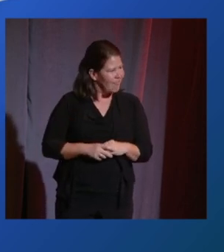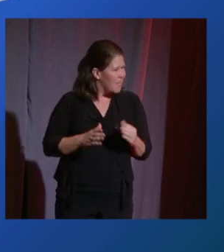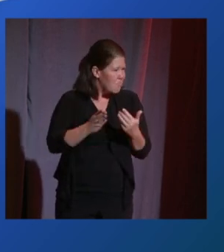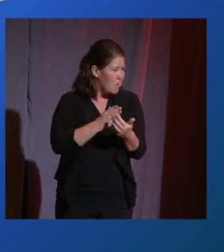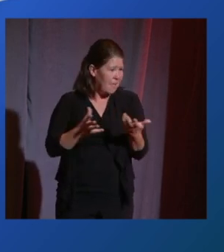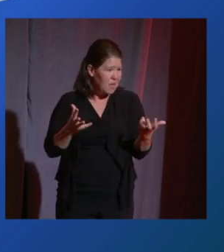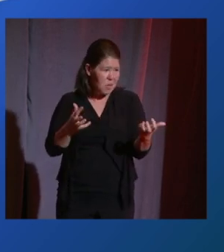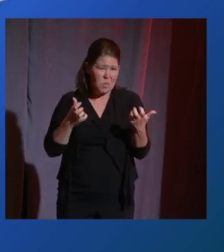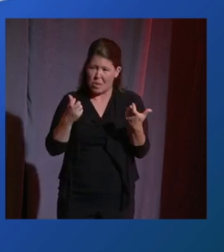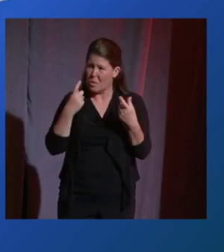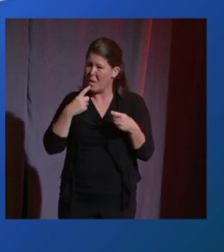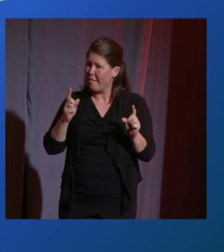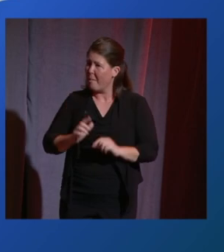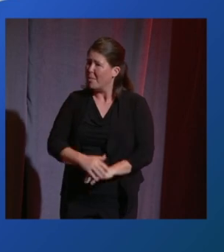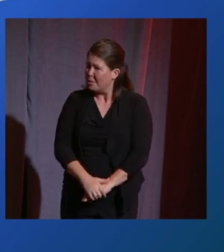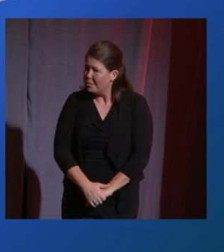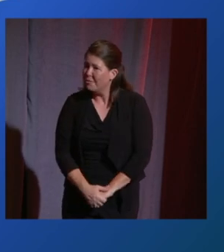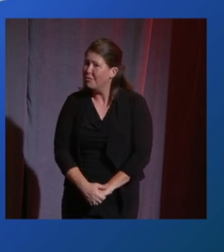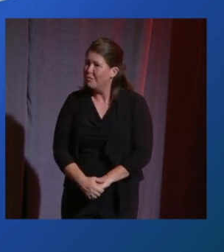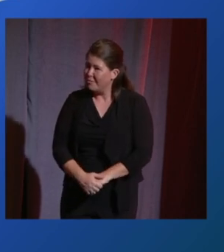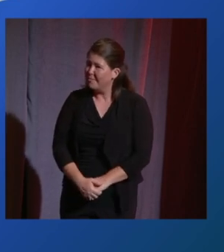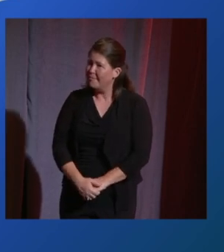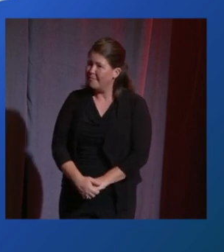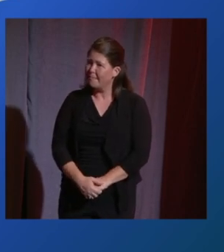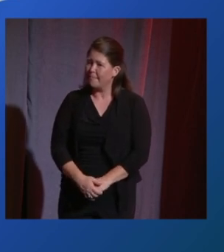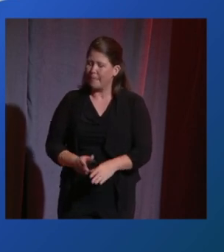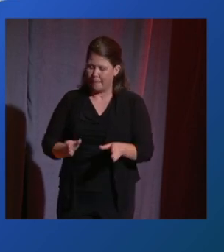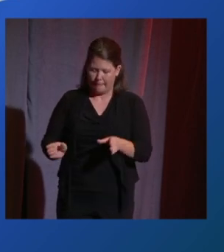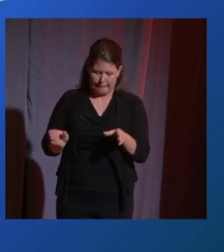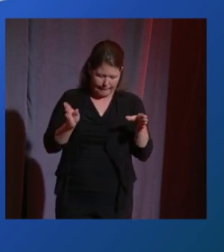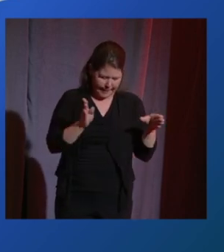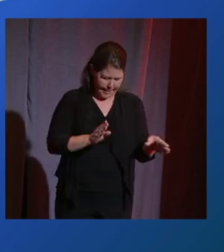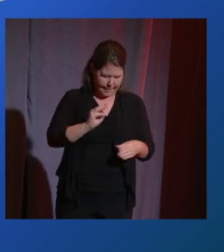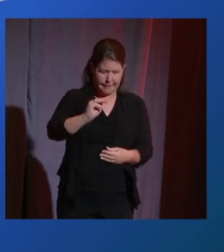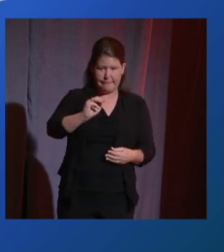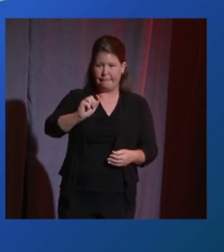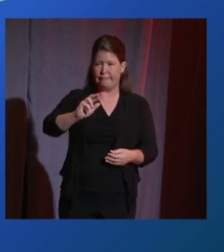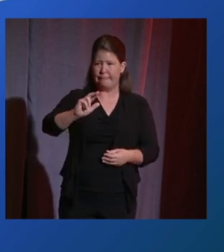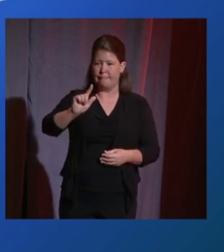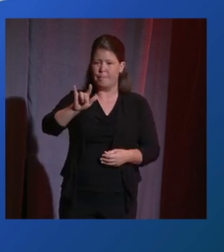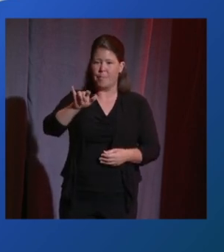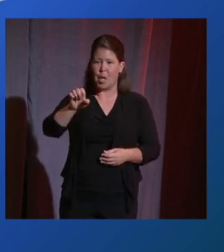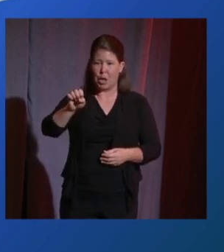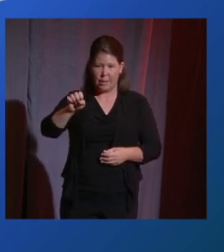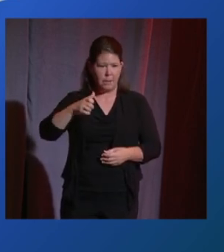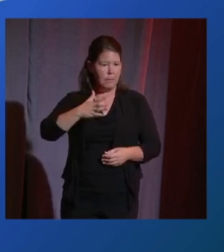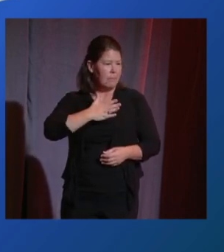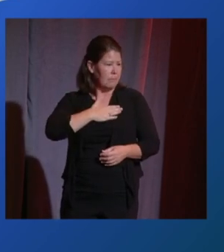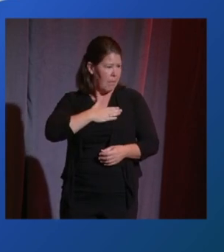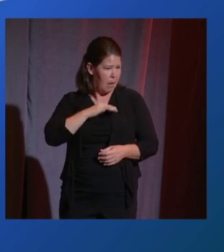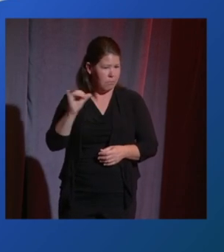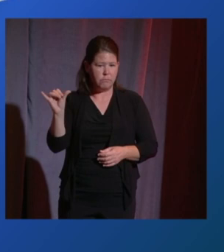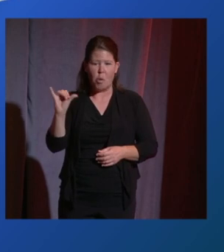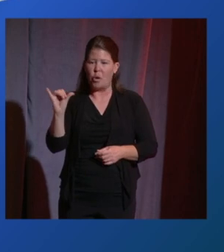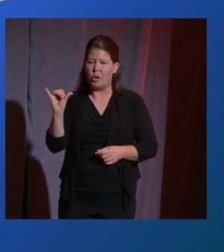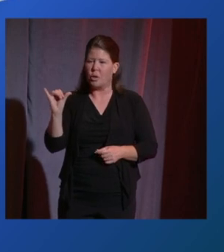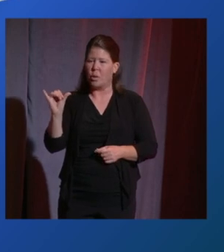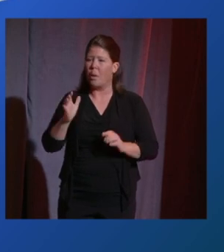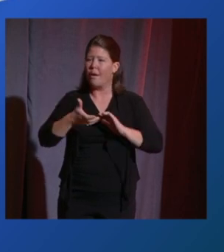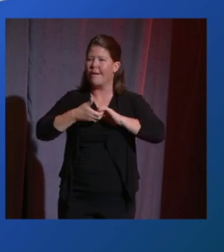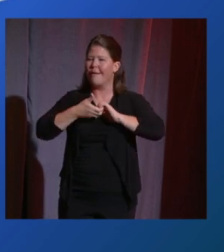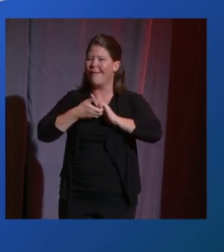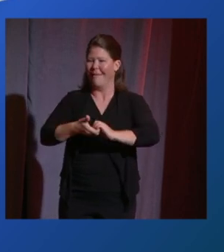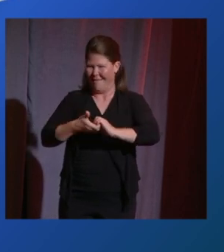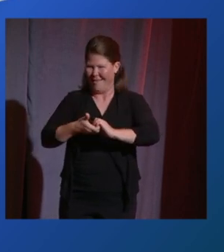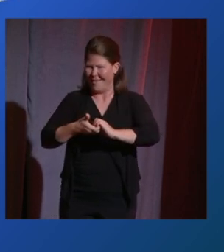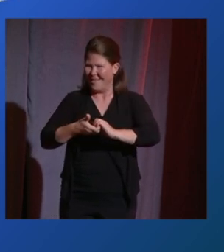um yeah mine was actually also going to be collaboration specifically because of um